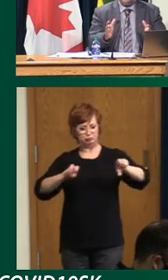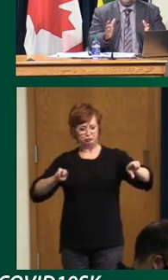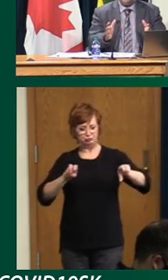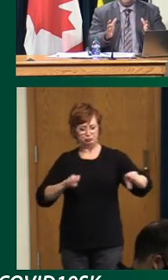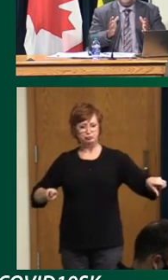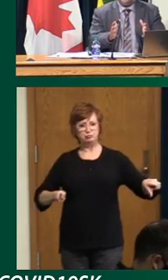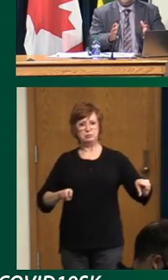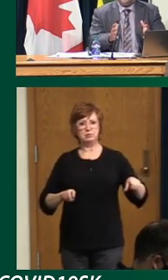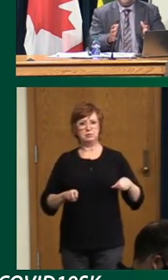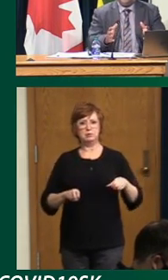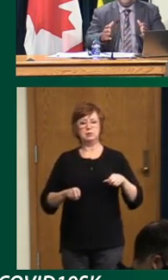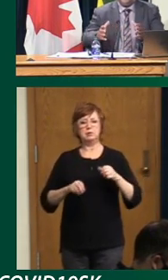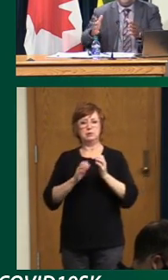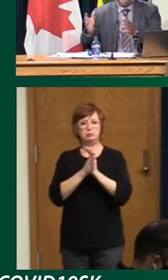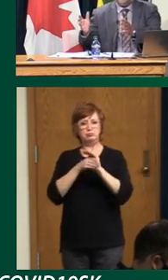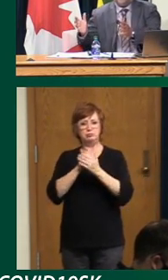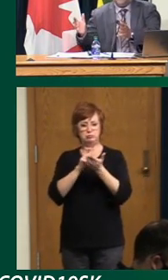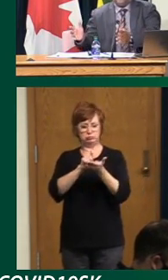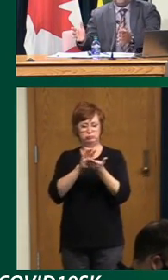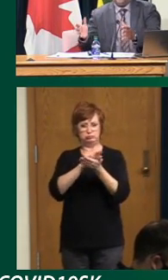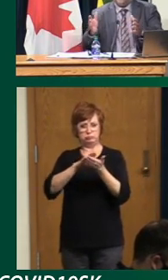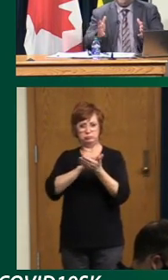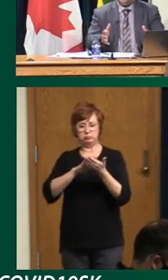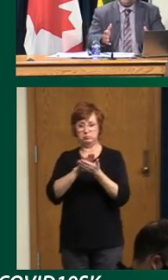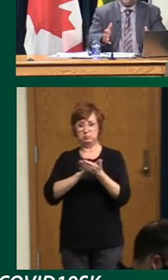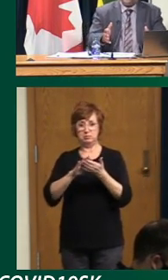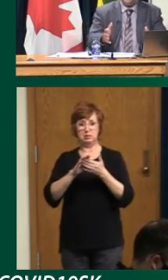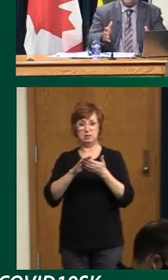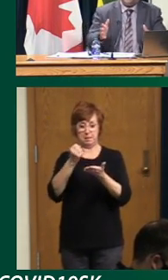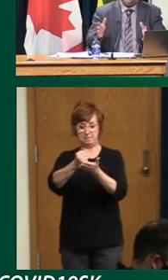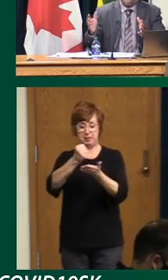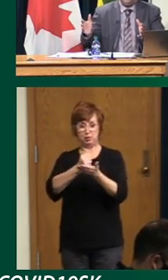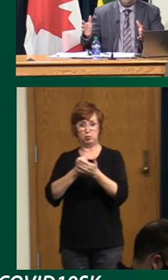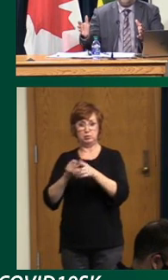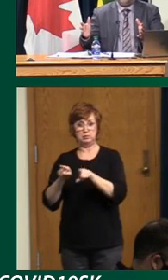If you're doing an activity, just do that. You shouldn't be eating and doing